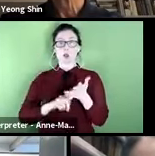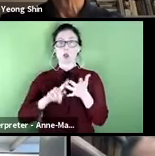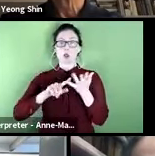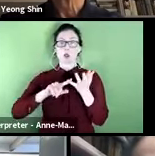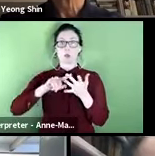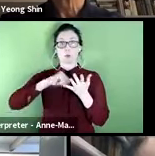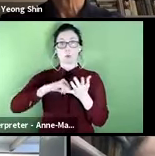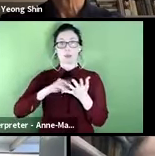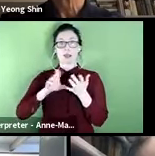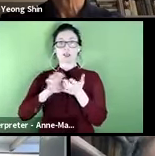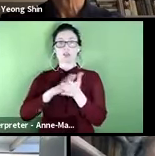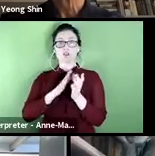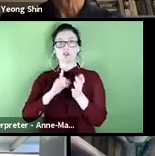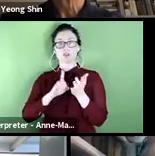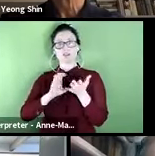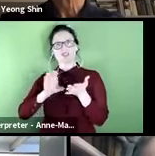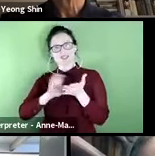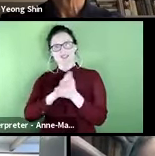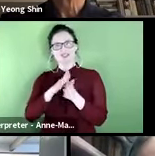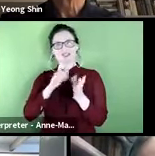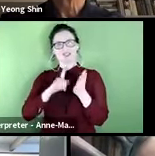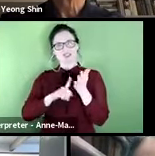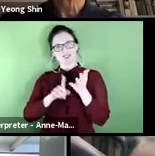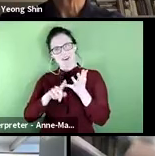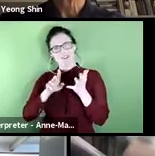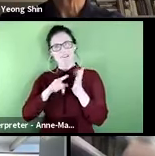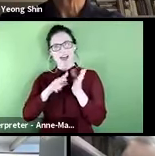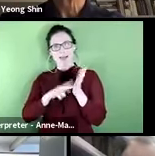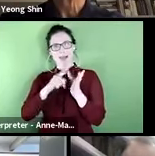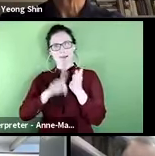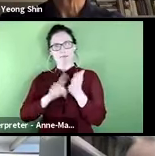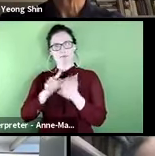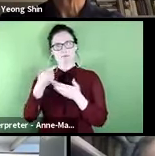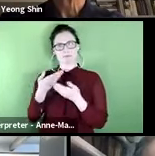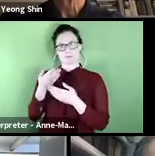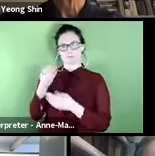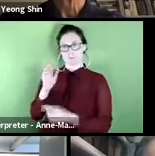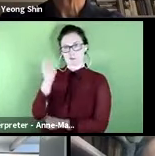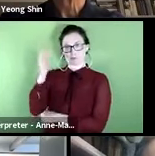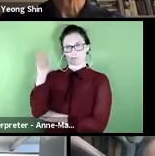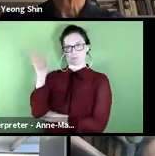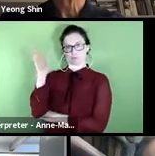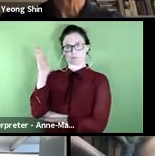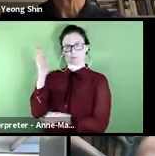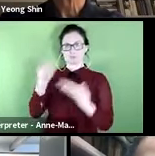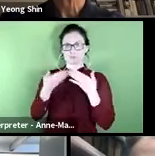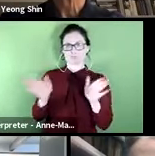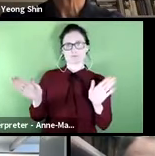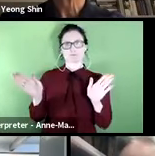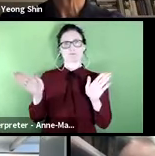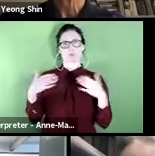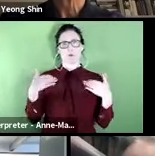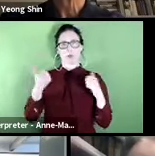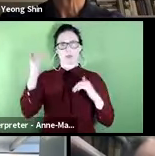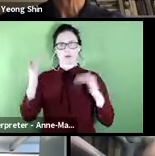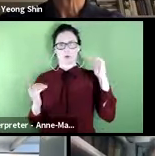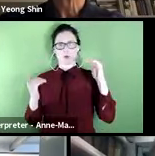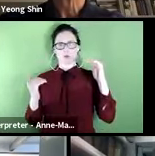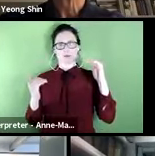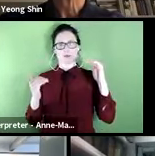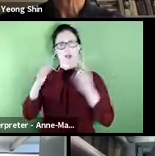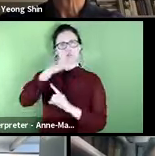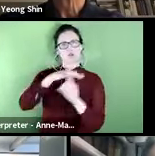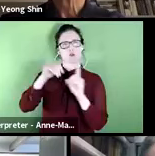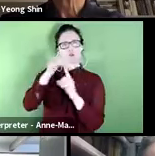about 15 minutes, and he'll frame some of the broad sociological ideas around wealth inequality.